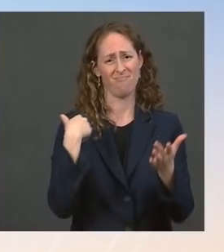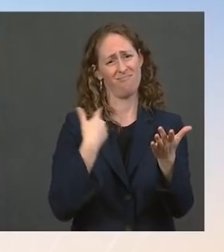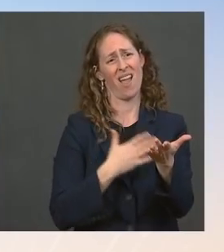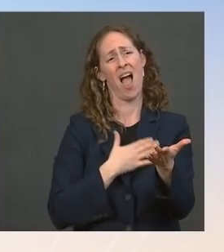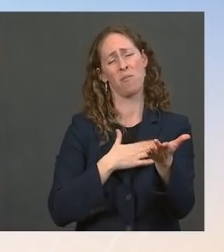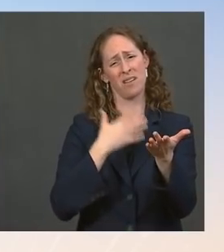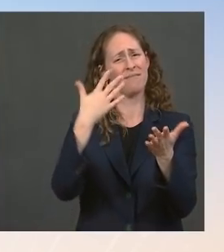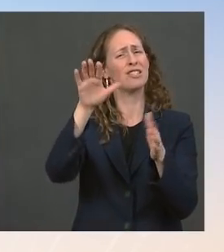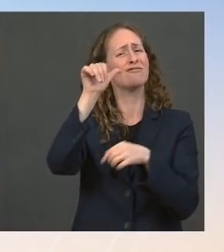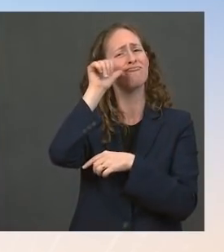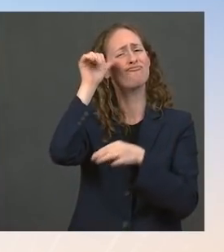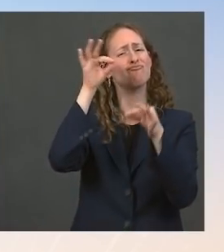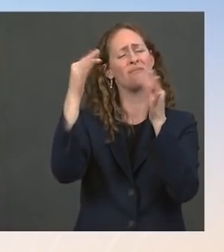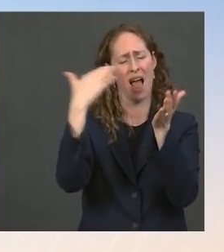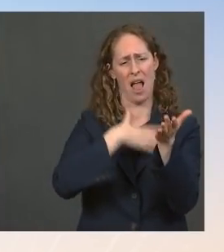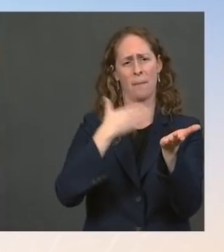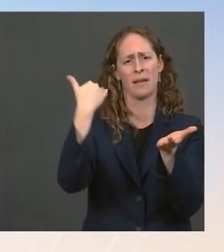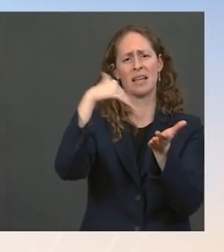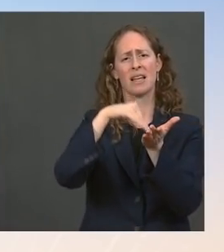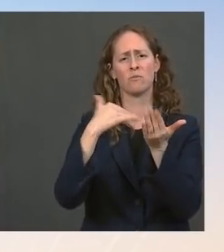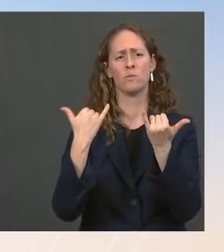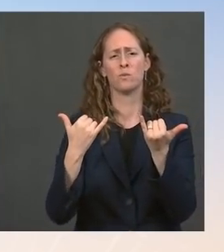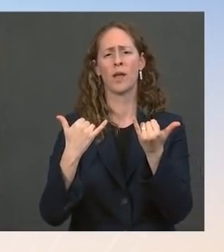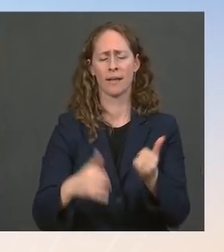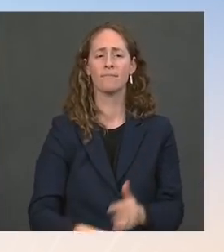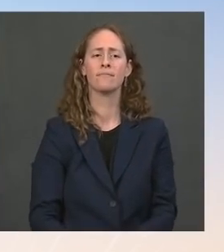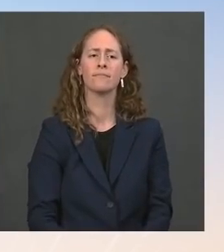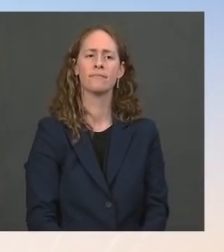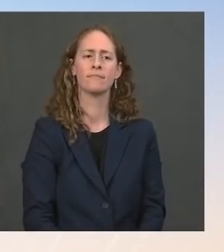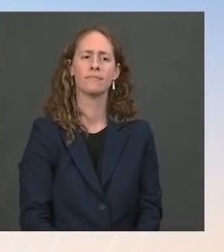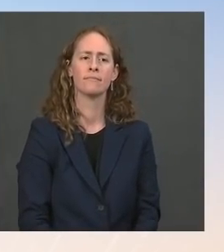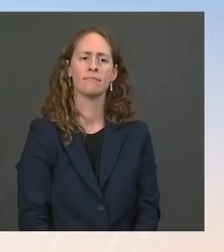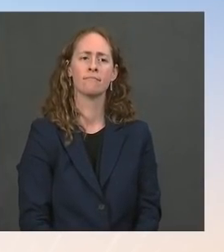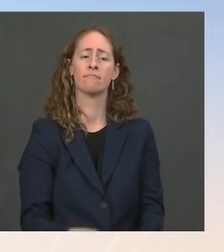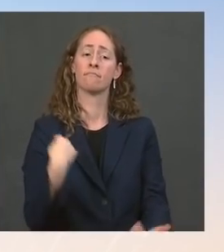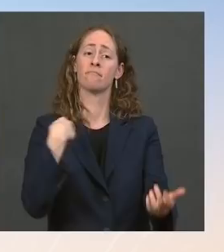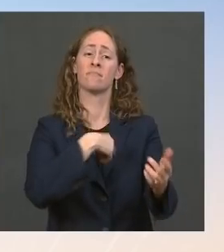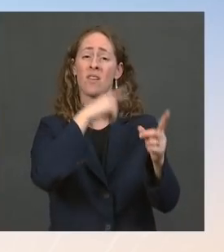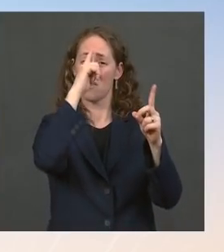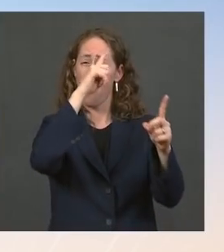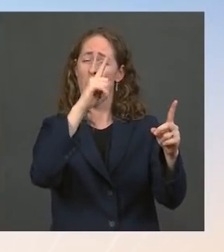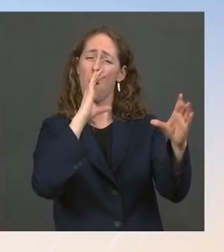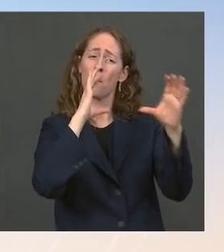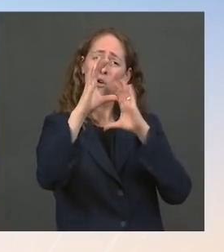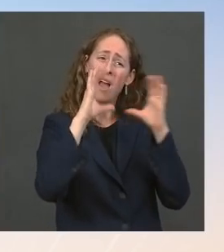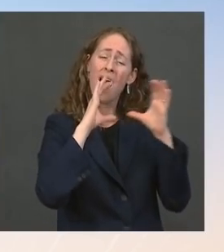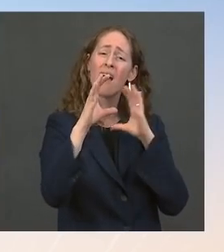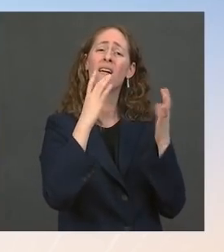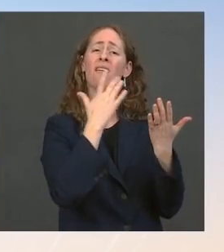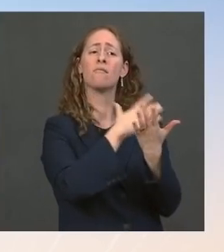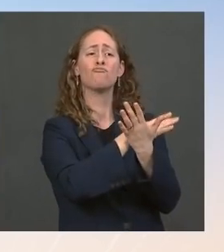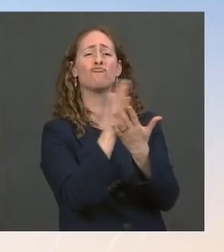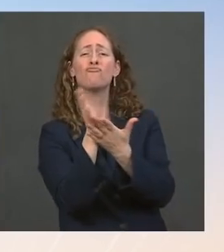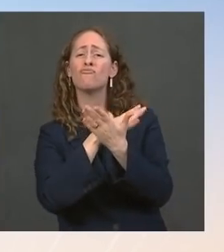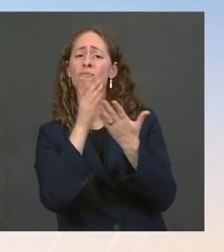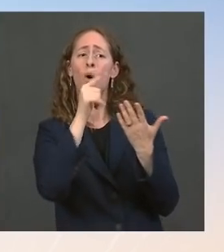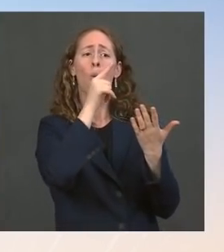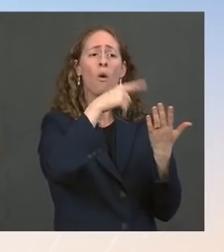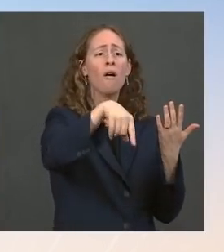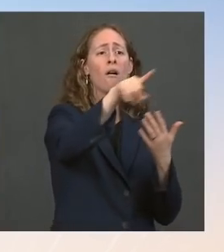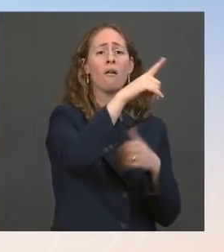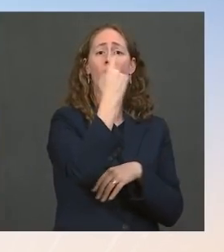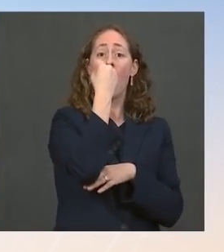it again. Part of our objective is to communicate and work with a range of members, activists, and others who have been involved